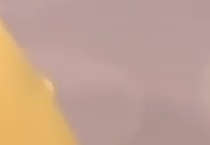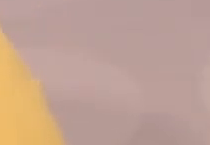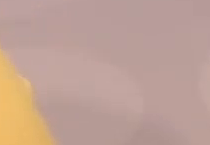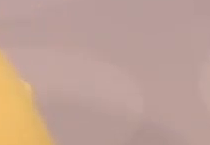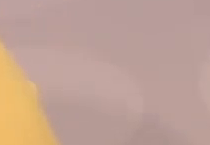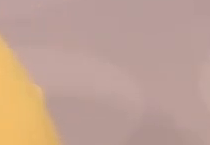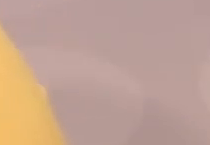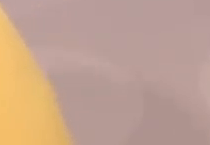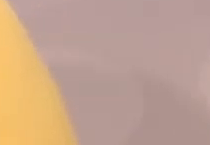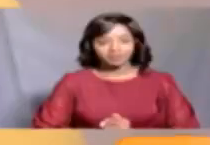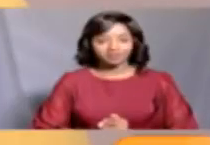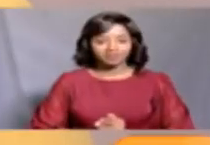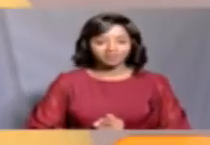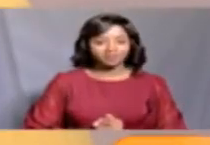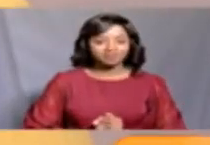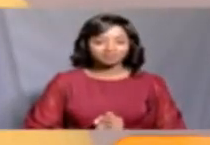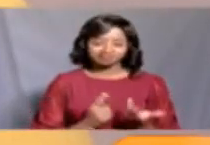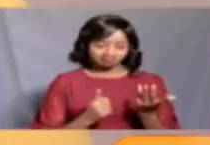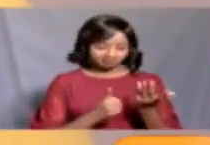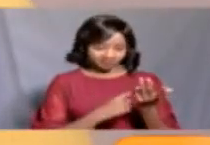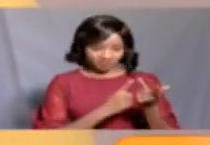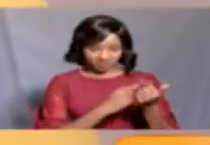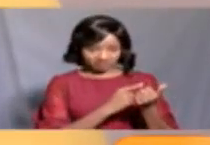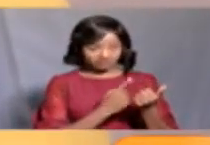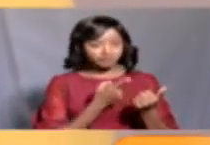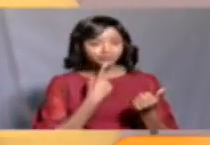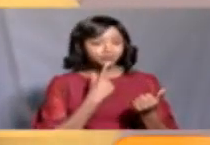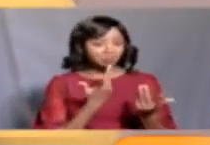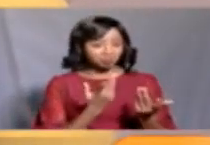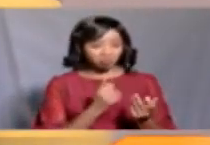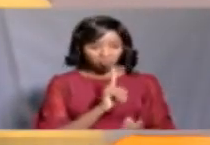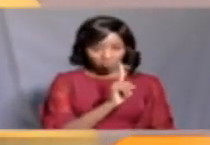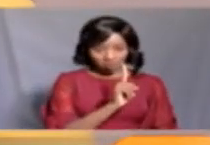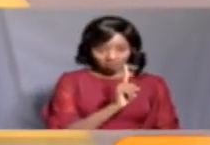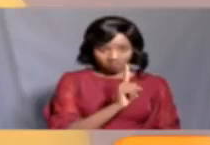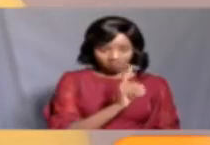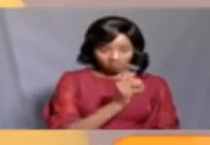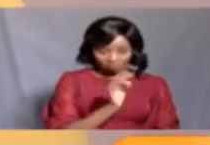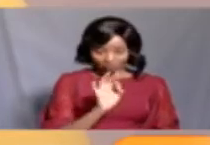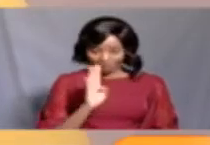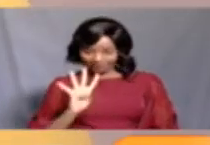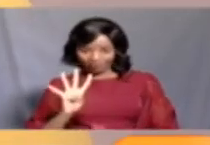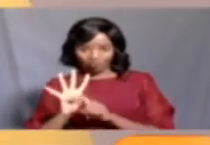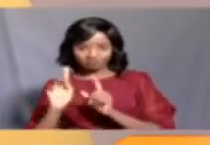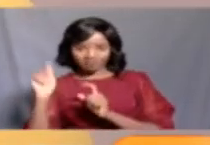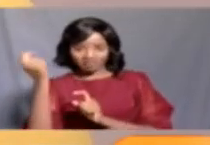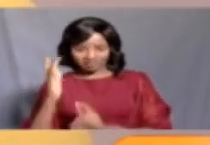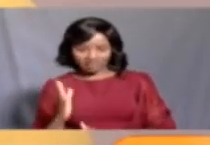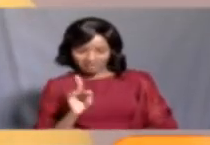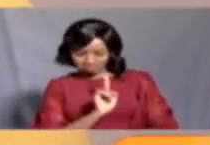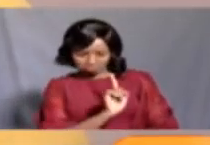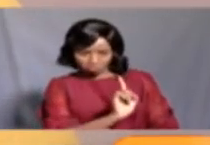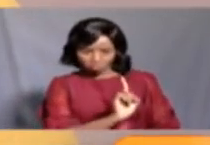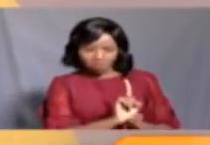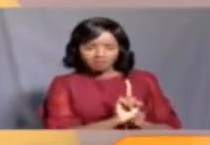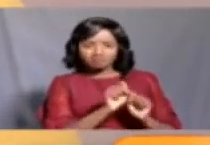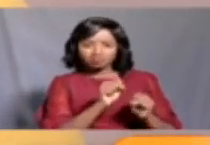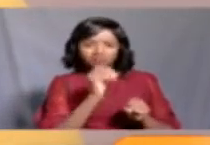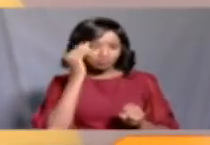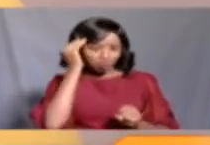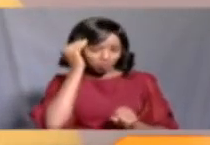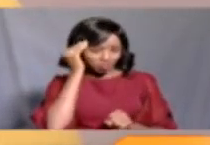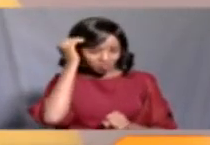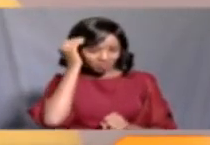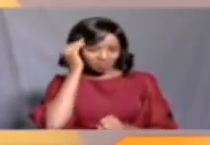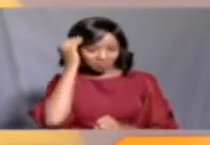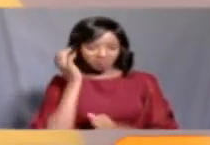Welcome back. Now, according to statistics, one in four Kenyans is likely to suffer from a mental disorder at one